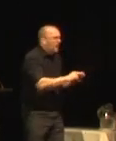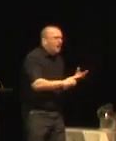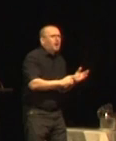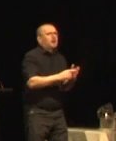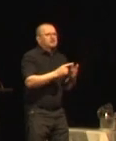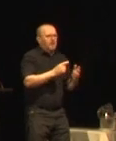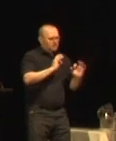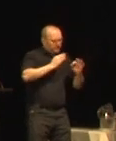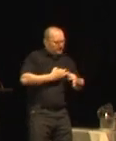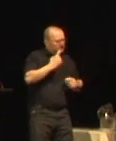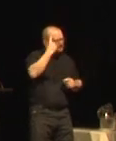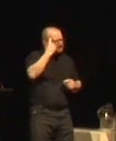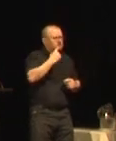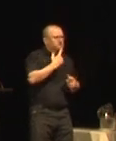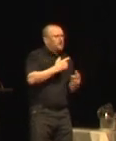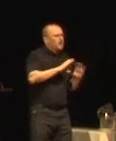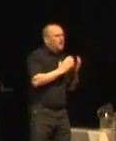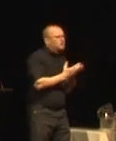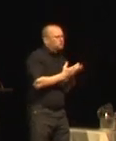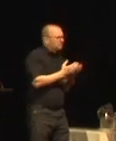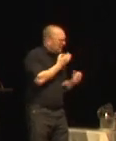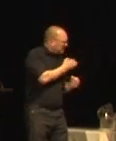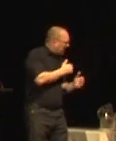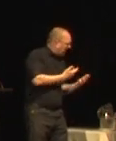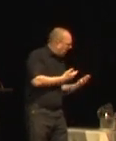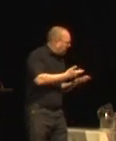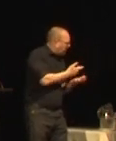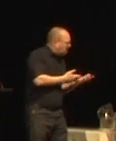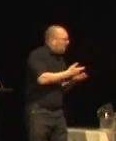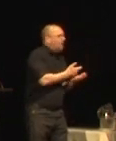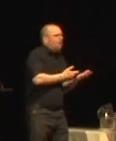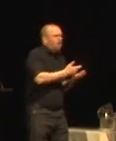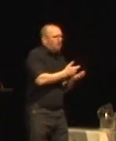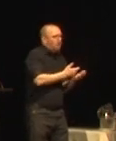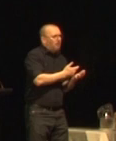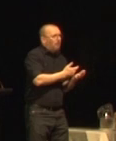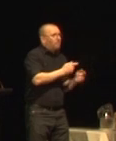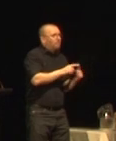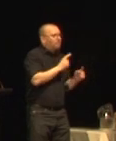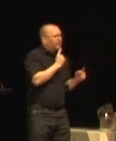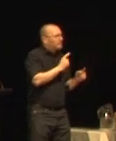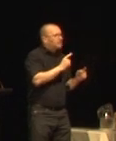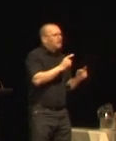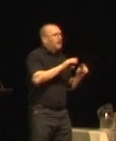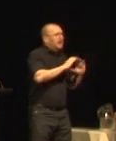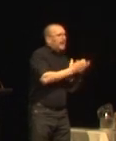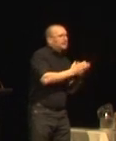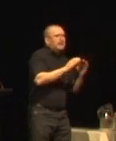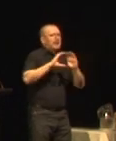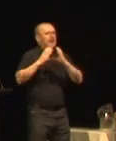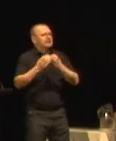other. The kids in your classroom in the suburbs of Wellington meet the kids in the classroom in Rio de Janeiro, put the clues